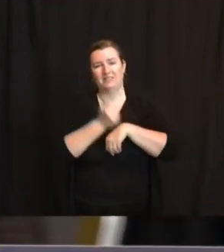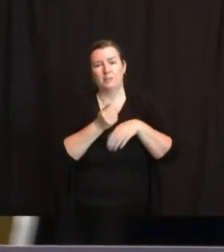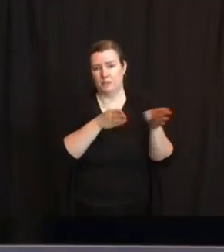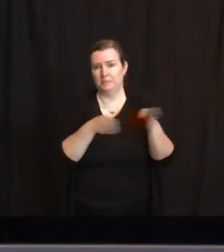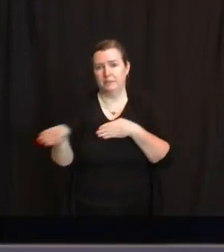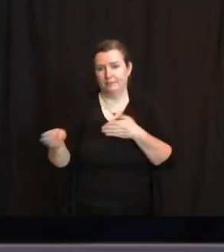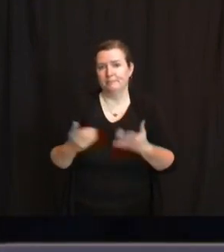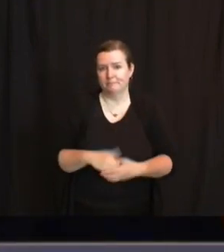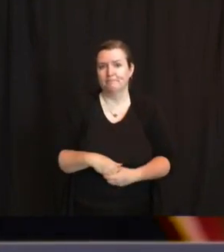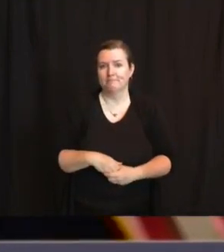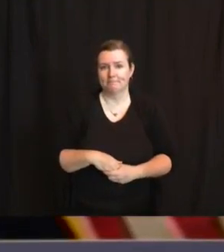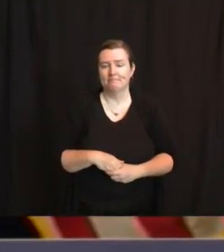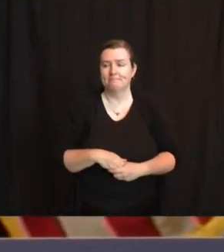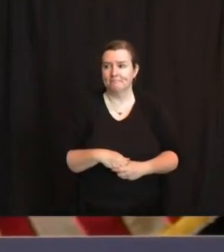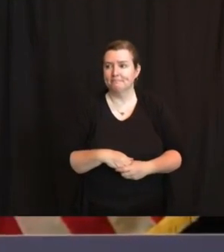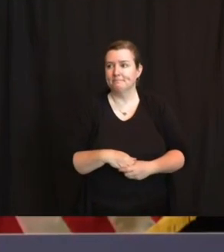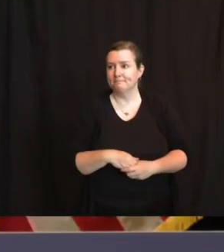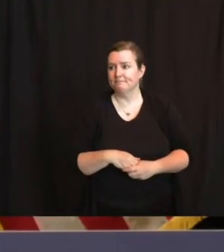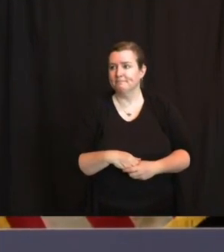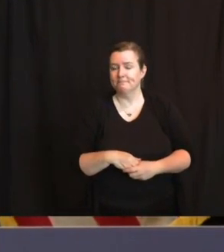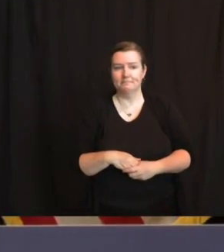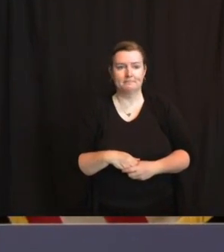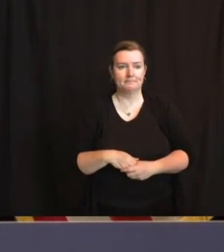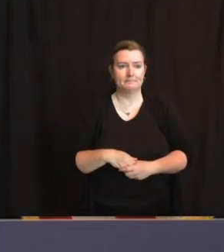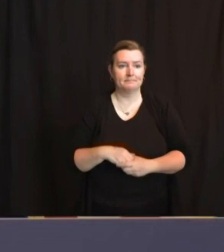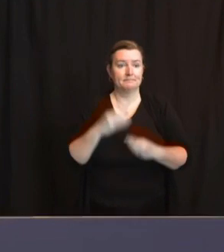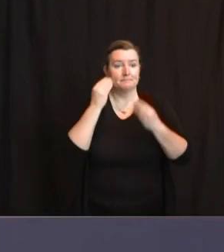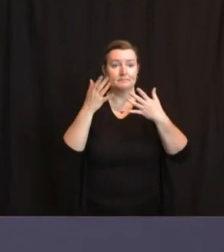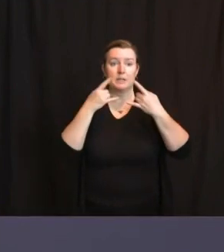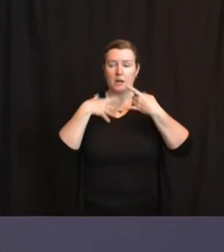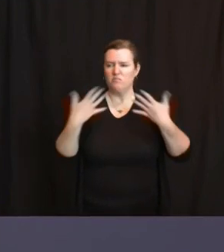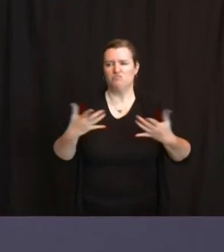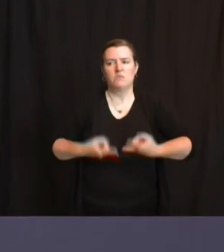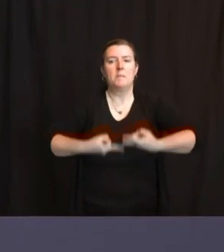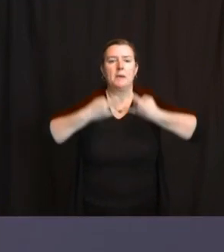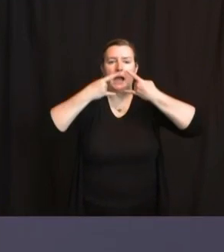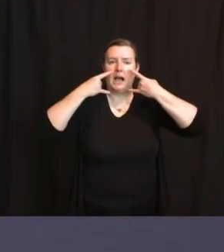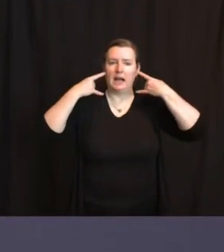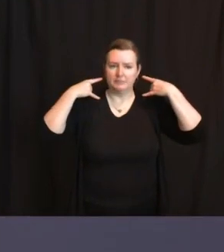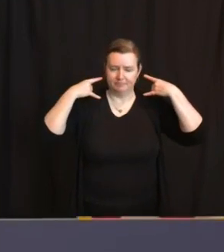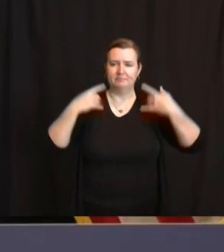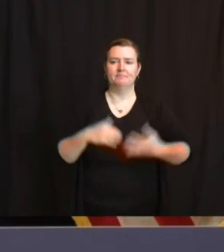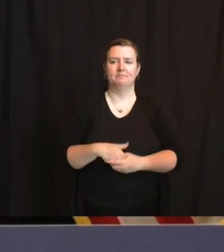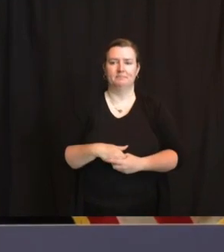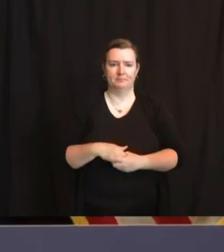Thank you. I'm going to mask up as I say a few final words, if that's all right.